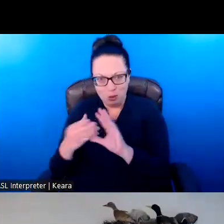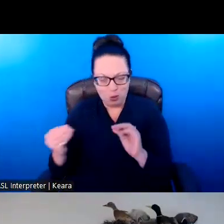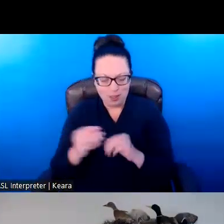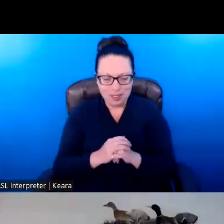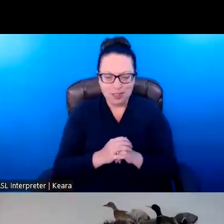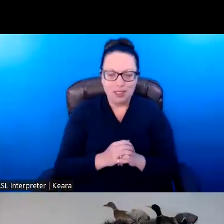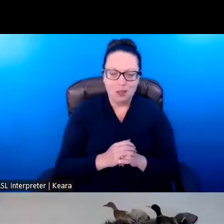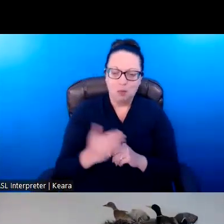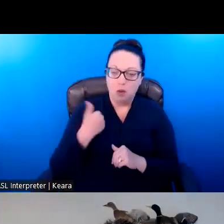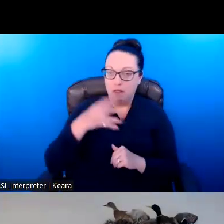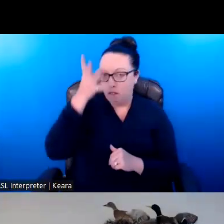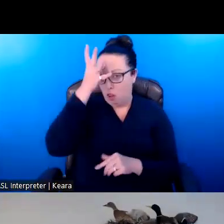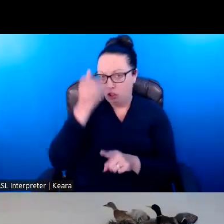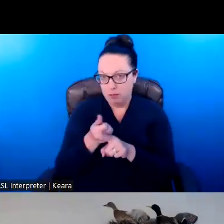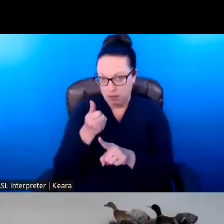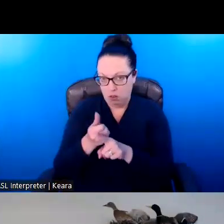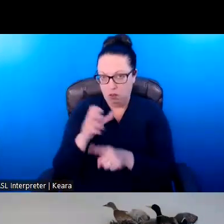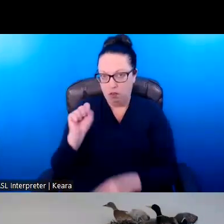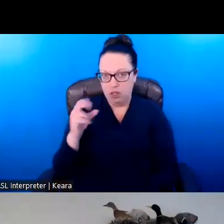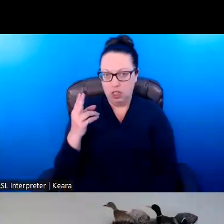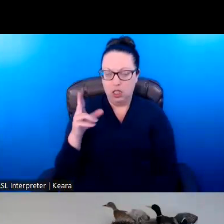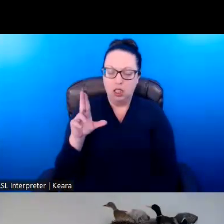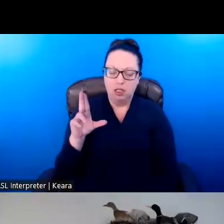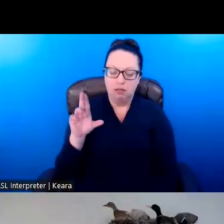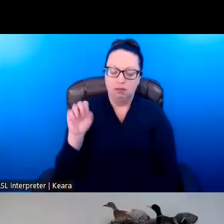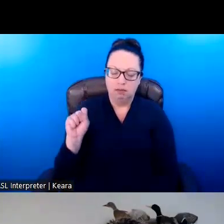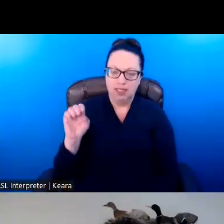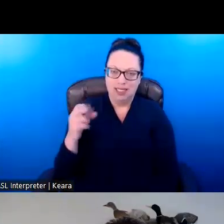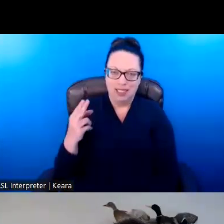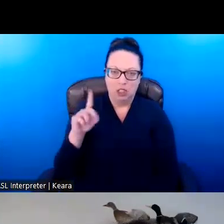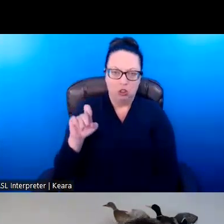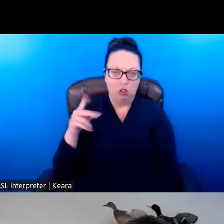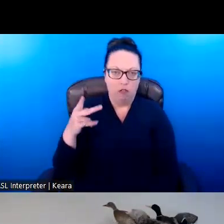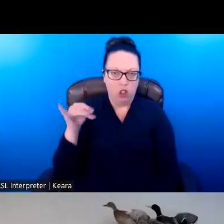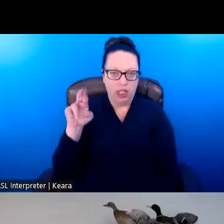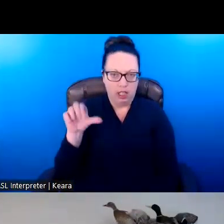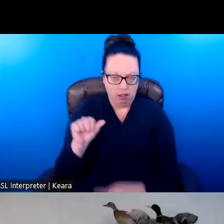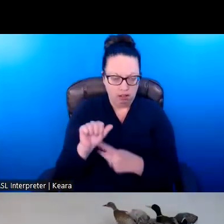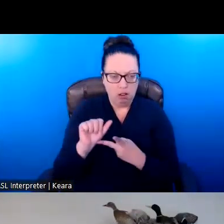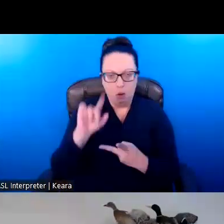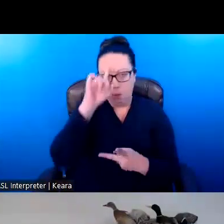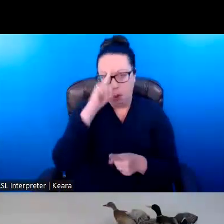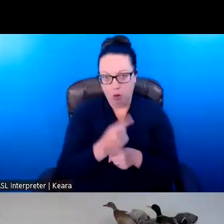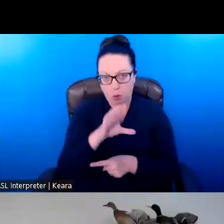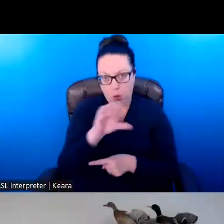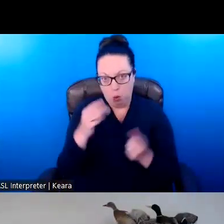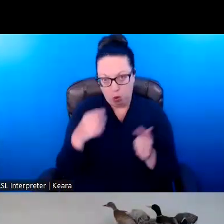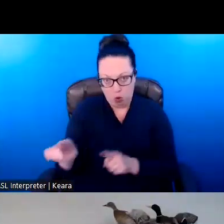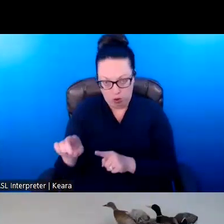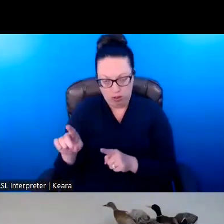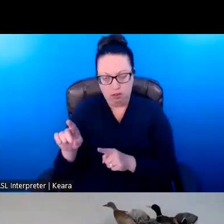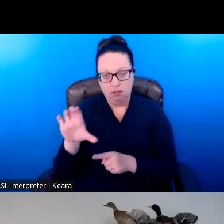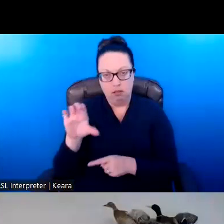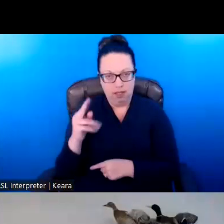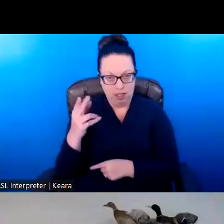I've got a father with schizophrenia, a brother with the co-occurring condition, and I've got a young daughter. I